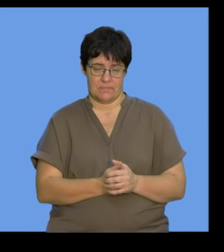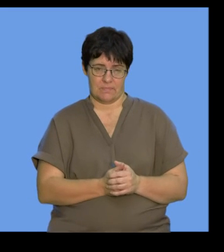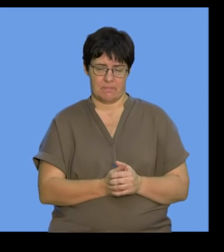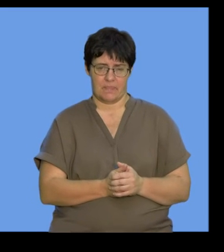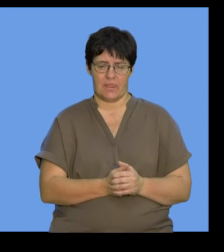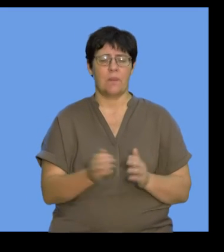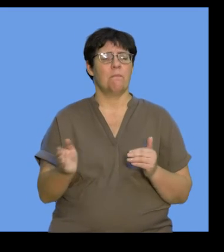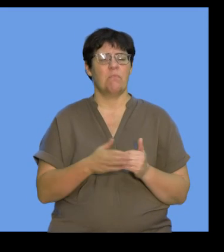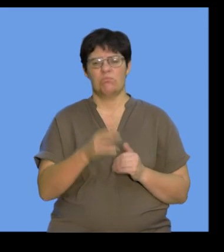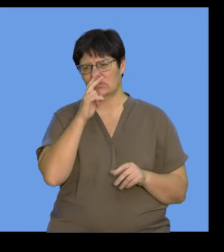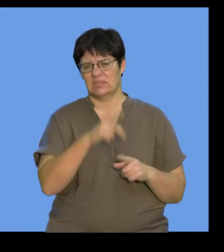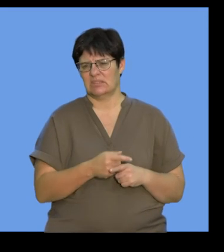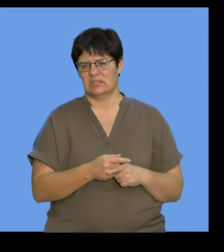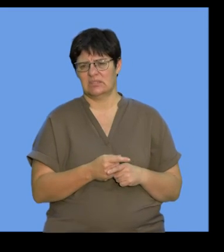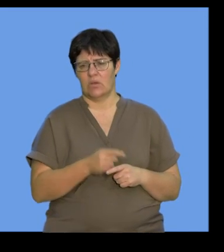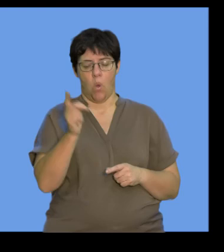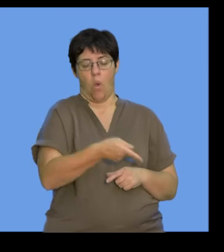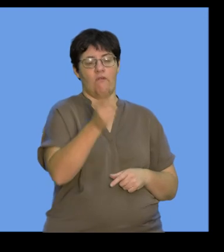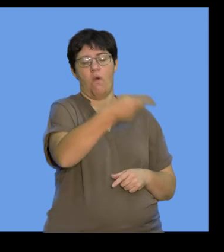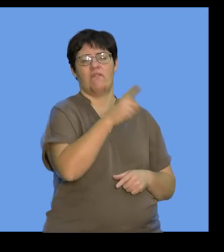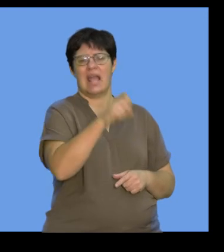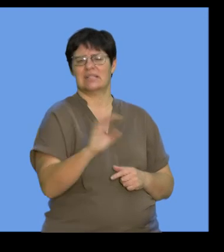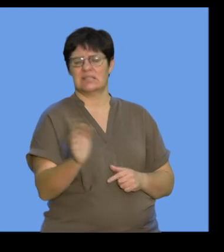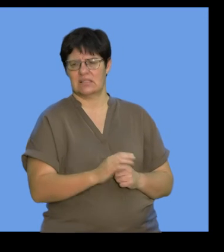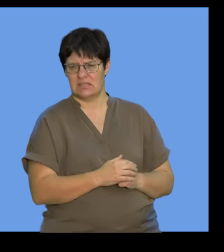right? You don't need to then, please, you don't cross out